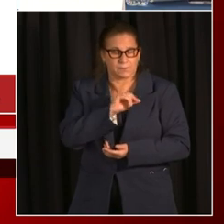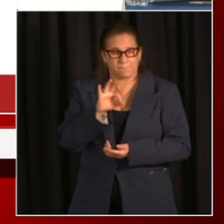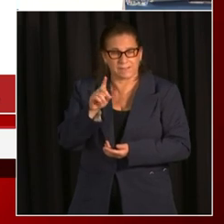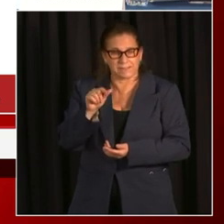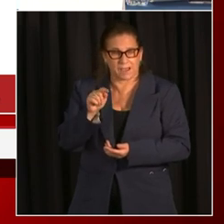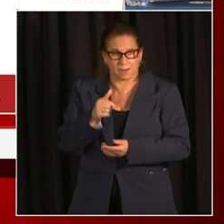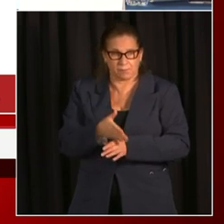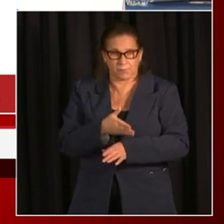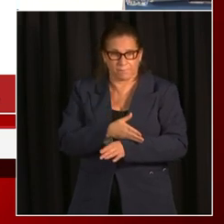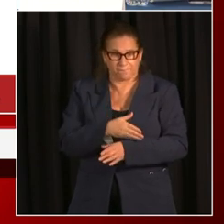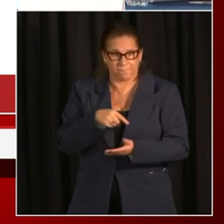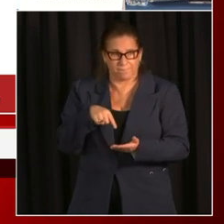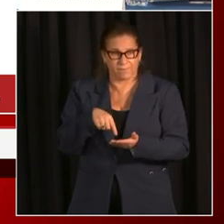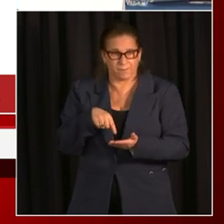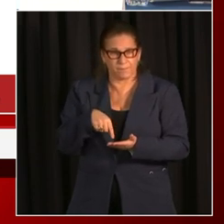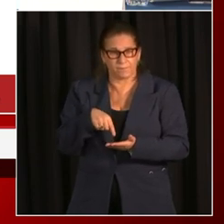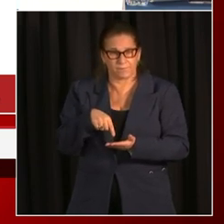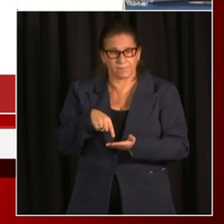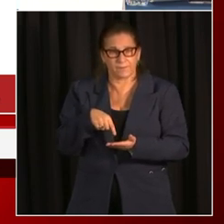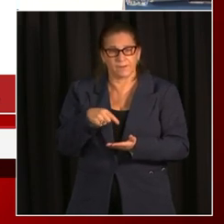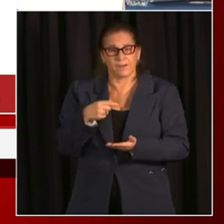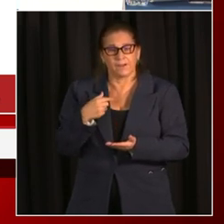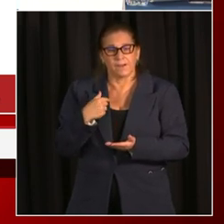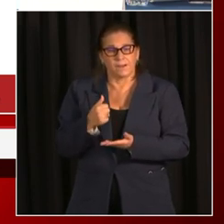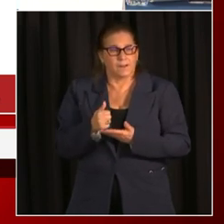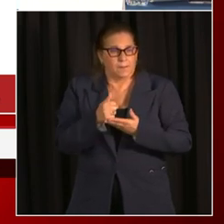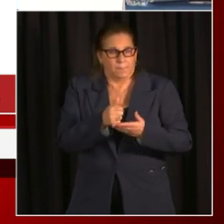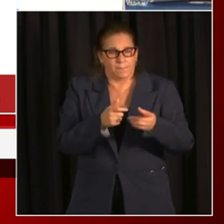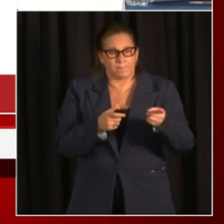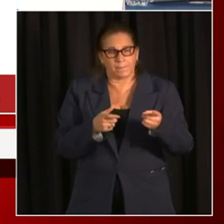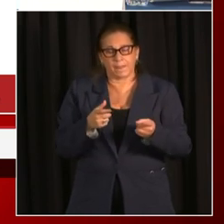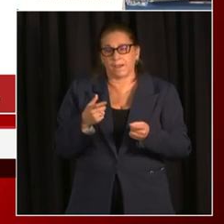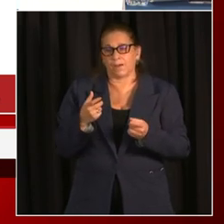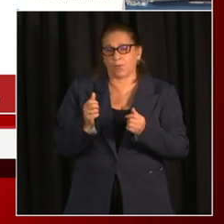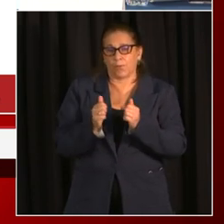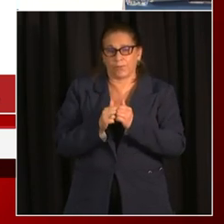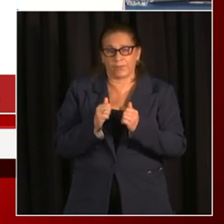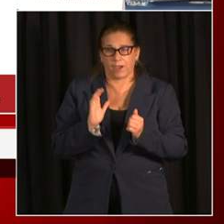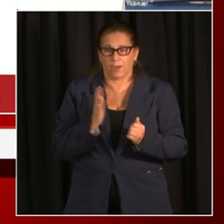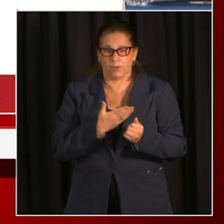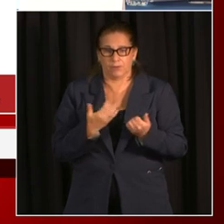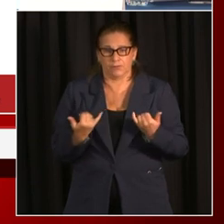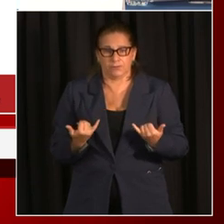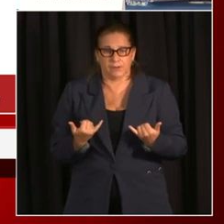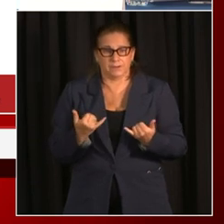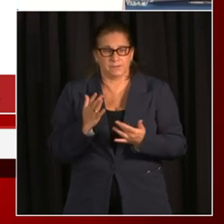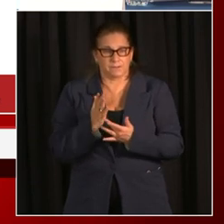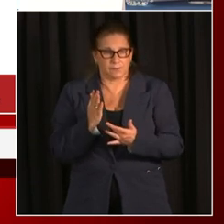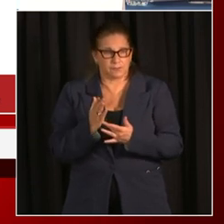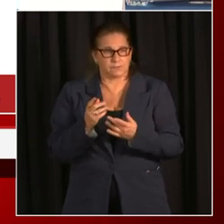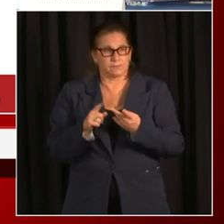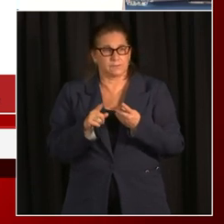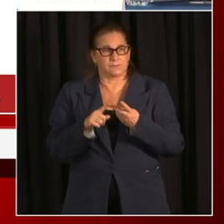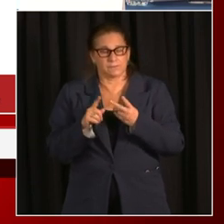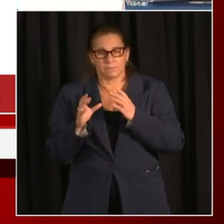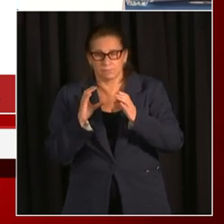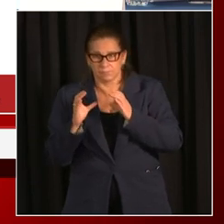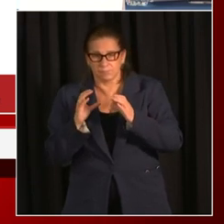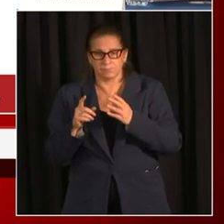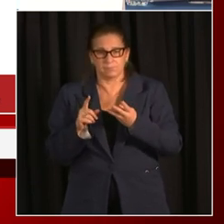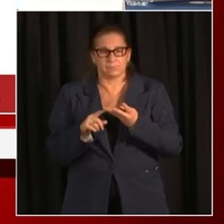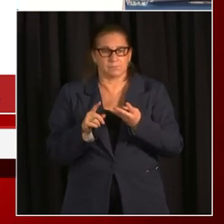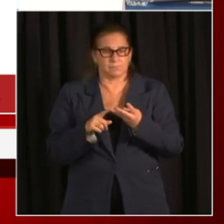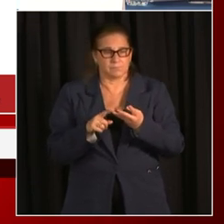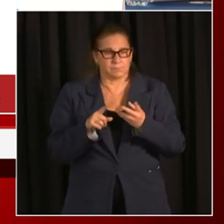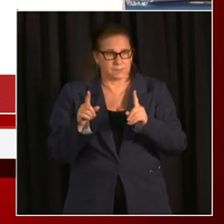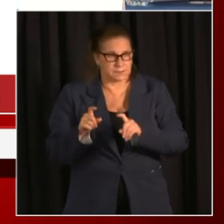since our last improvement of the technology, where everyone is definitively asking some of the same questions all the time in